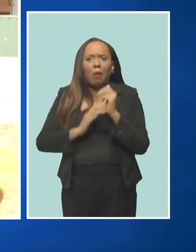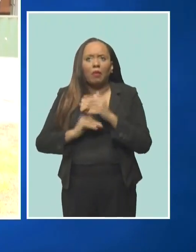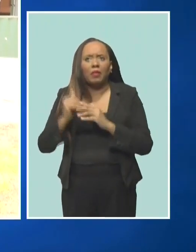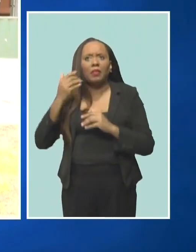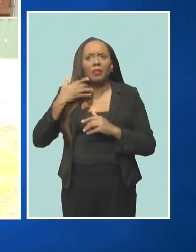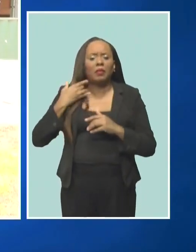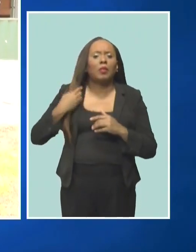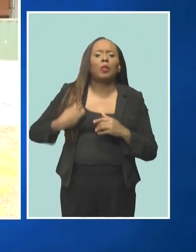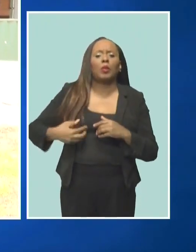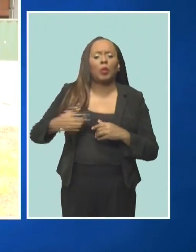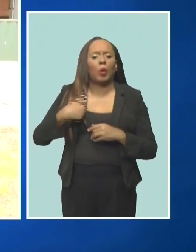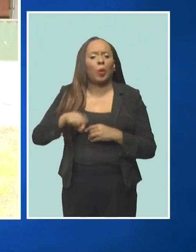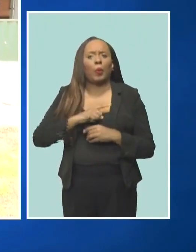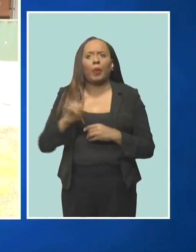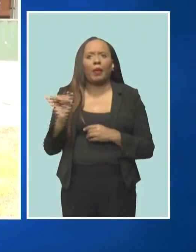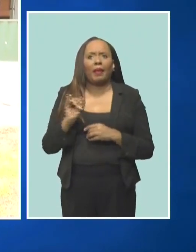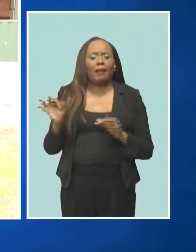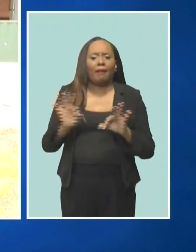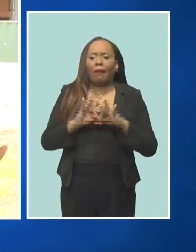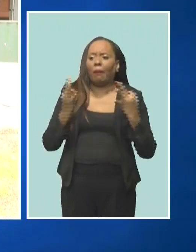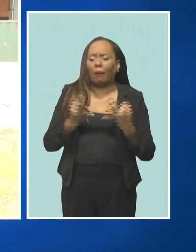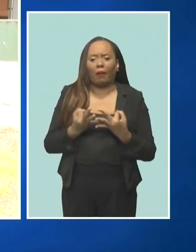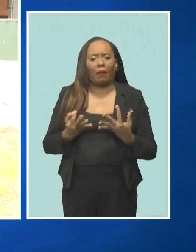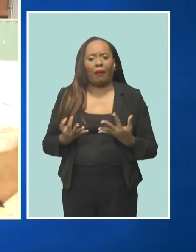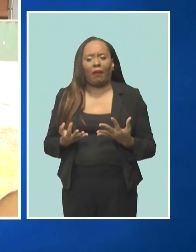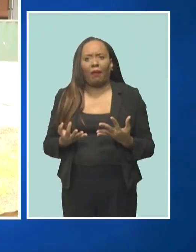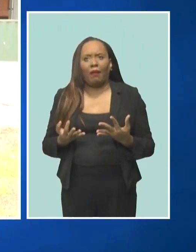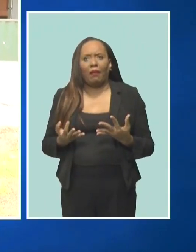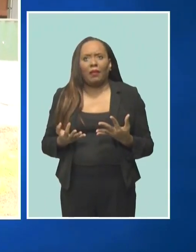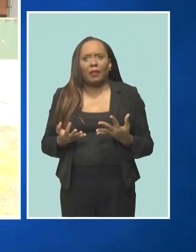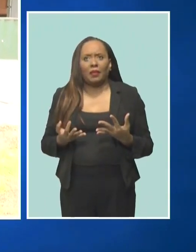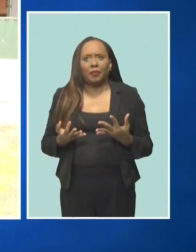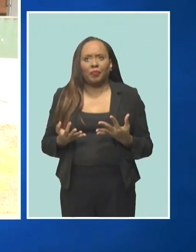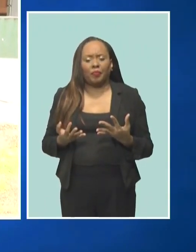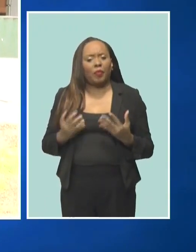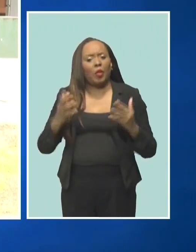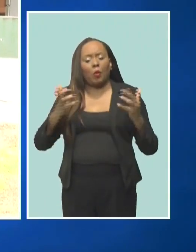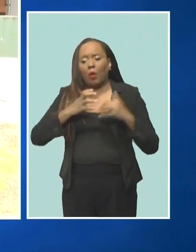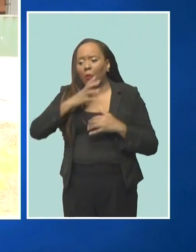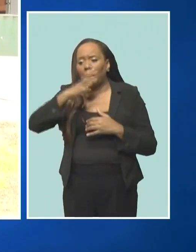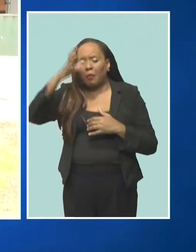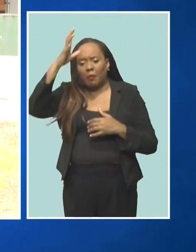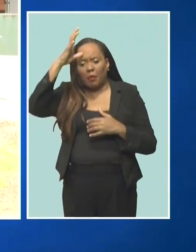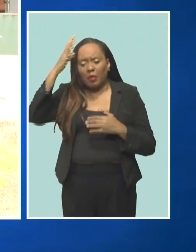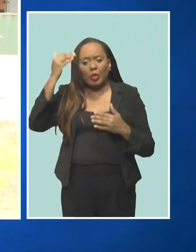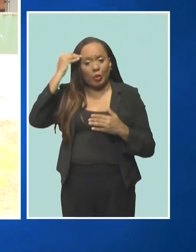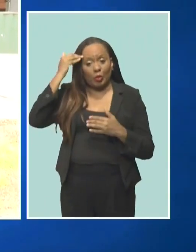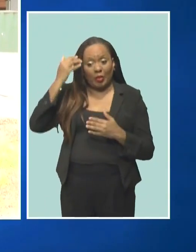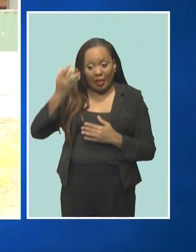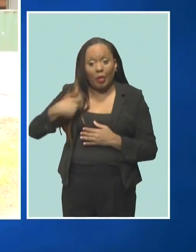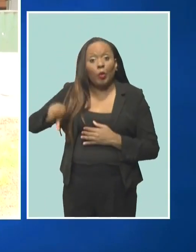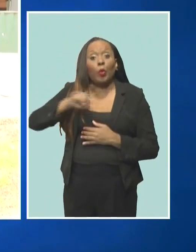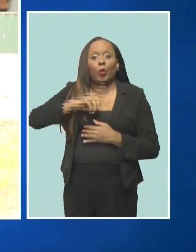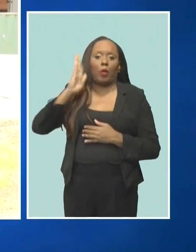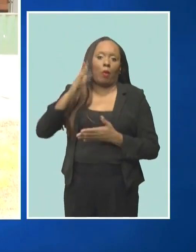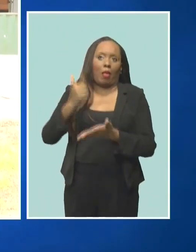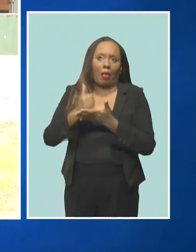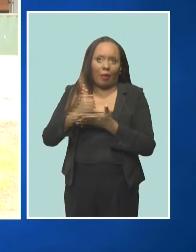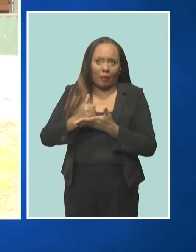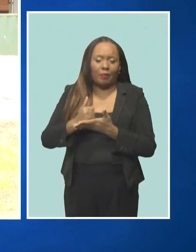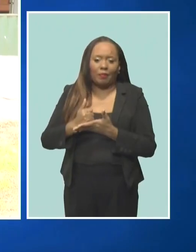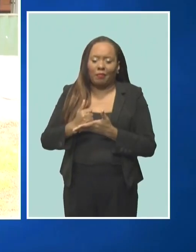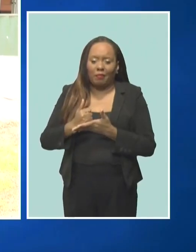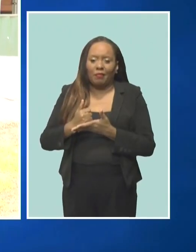like a family, you can disappear and your child is taken care of. It's like a village, right? So I wanted to make it plain